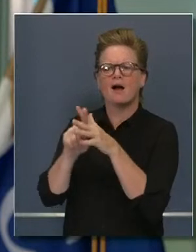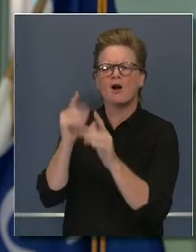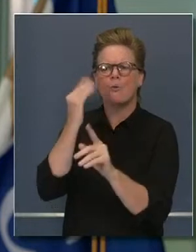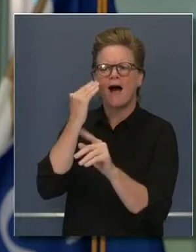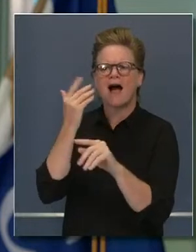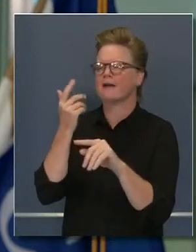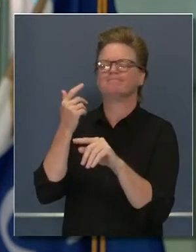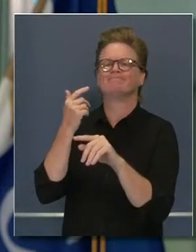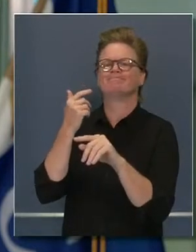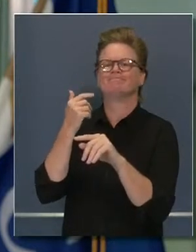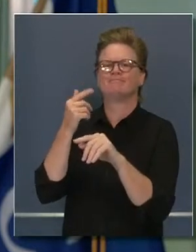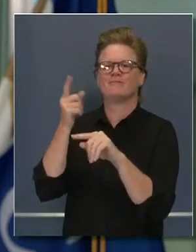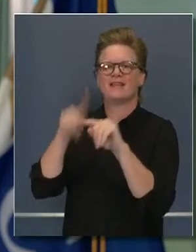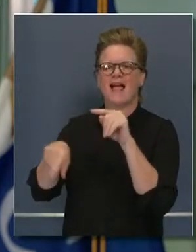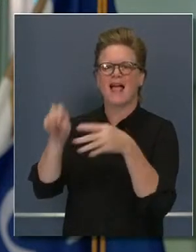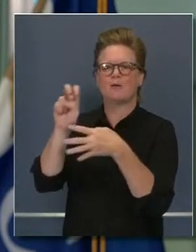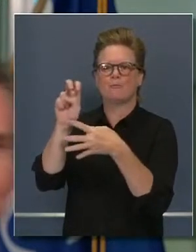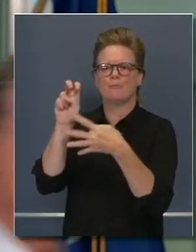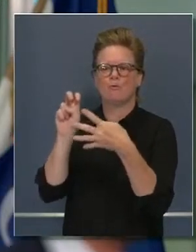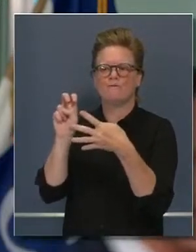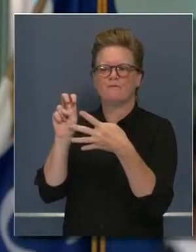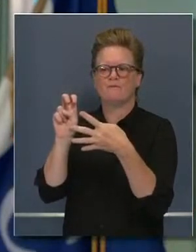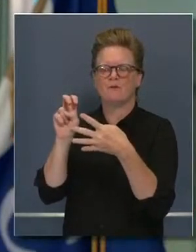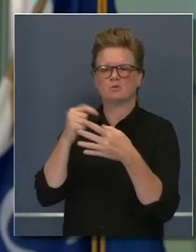today, Tuesday, with Marin County.